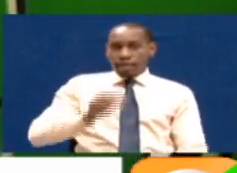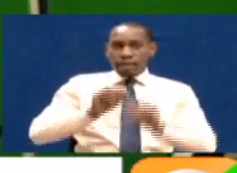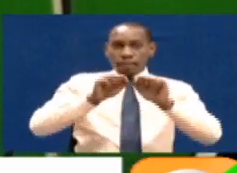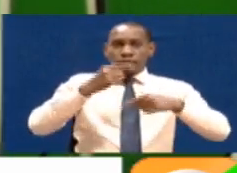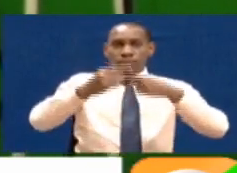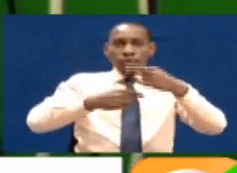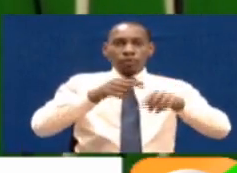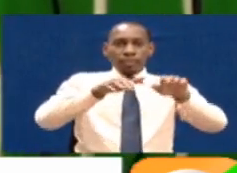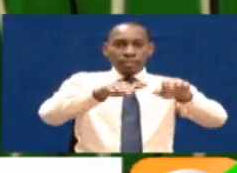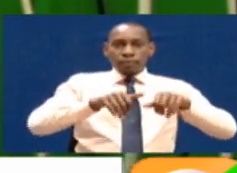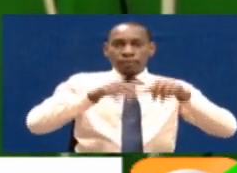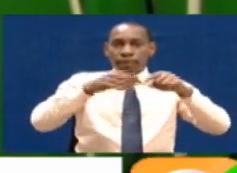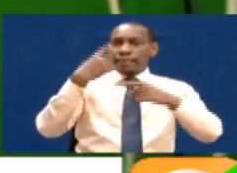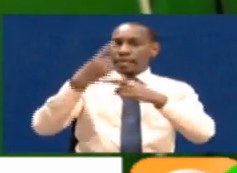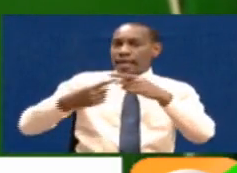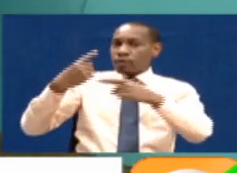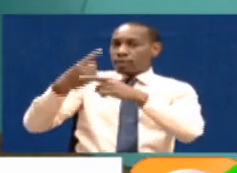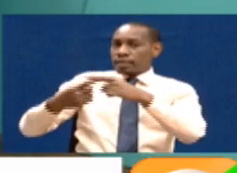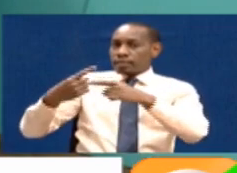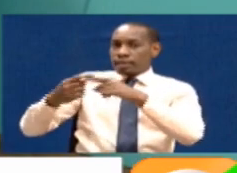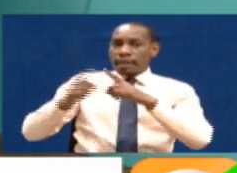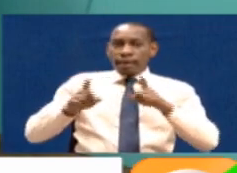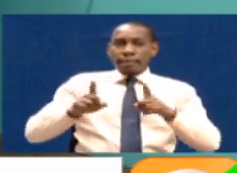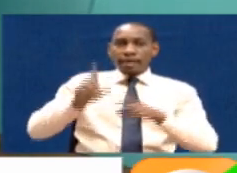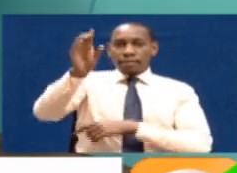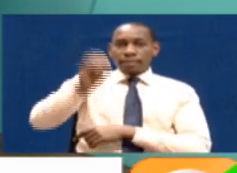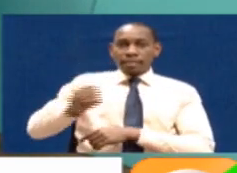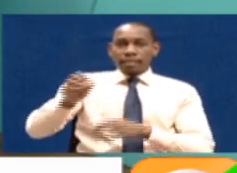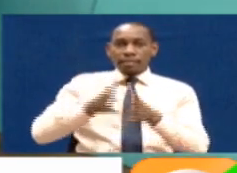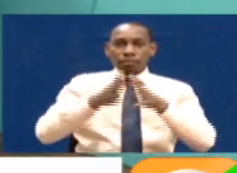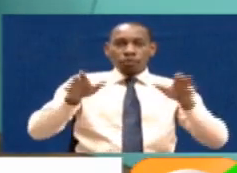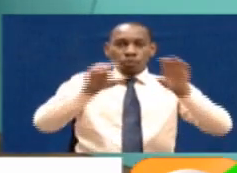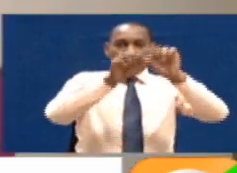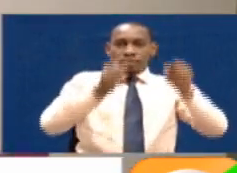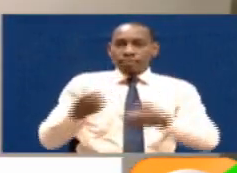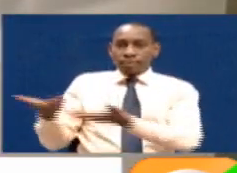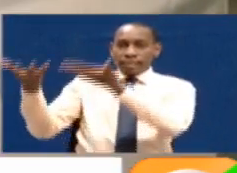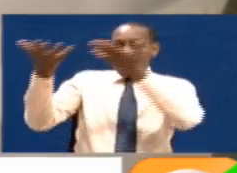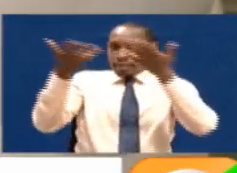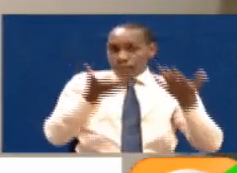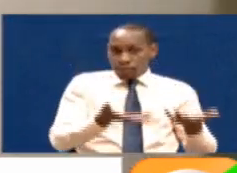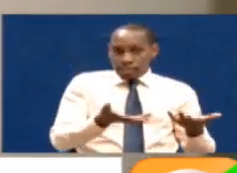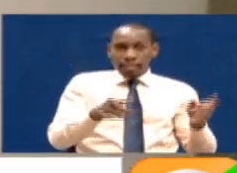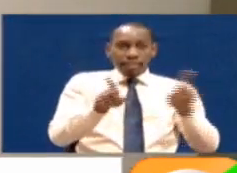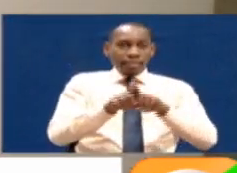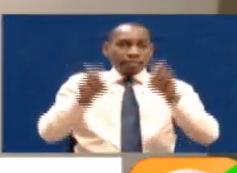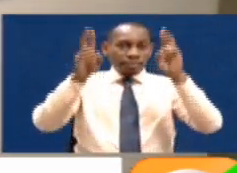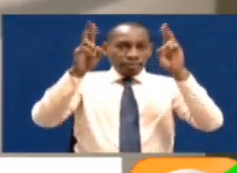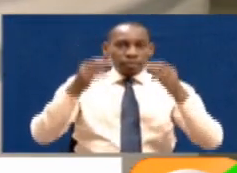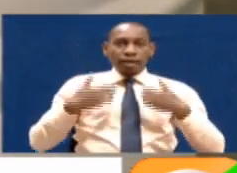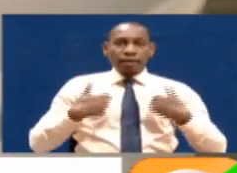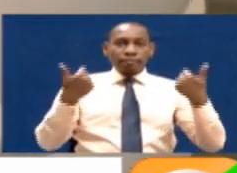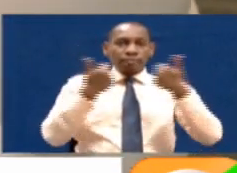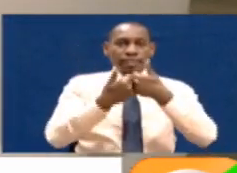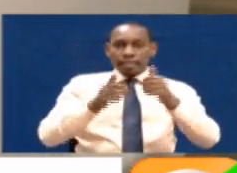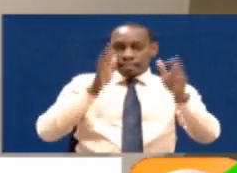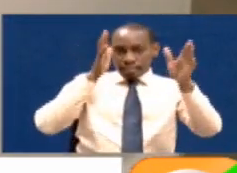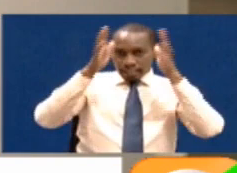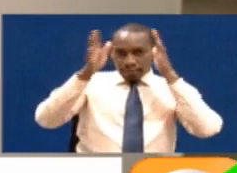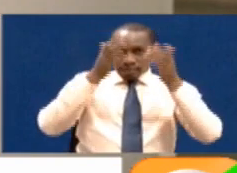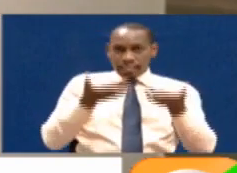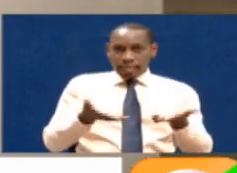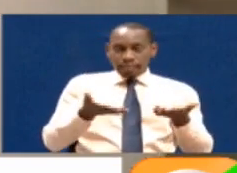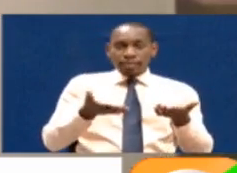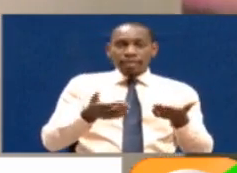wataendelea na kilimo mwaka mzima. Hata hivyo, asilimia kubwa ya mashine hizi huagizwa kutoka nje. Jambo hili limewapa changamoto wabunifu wa